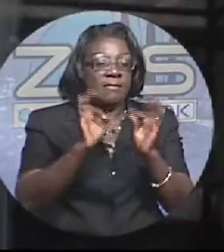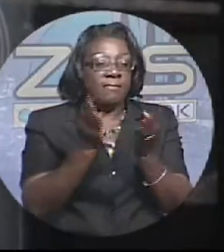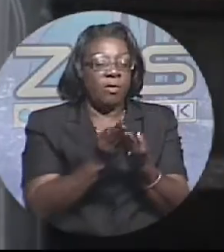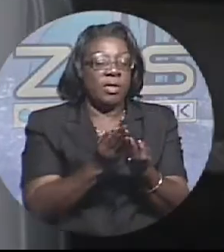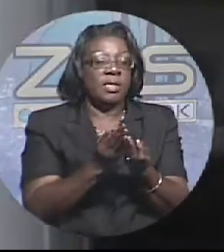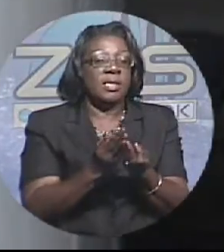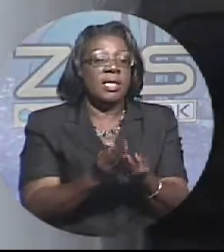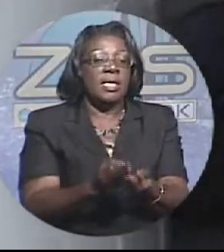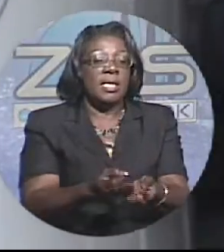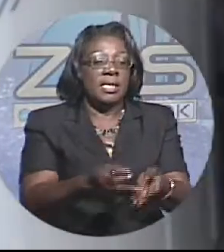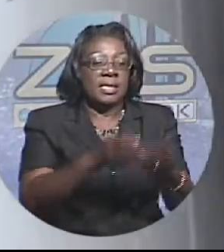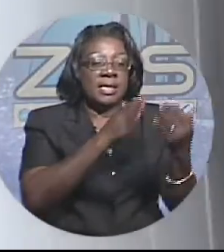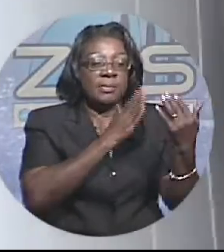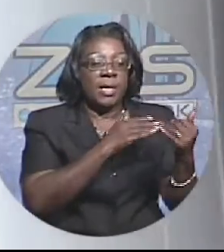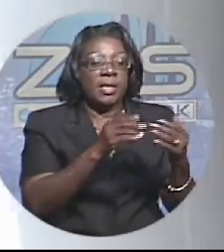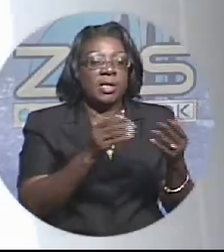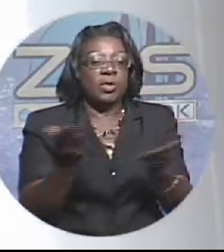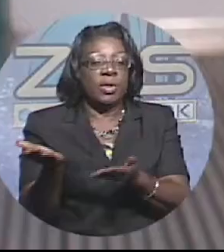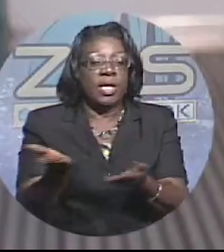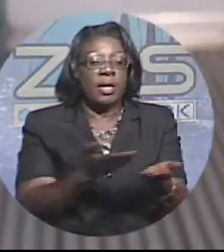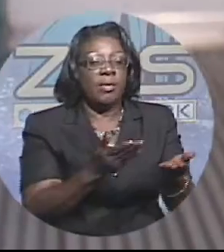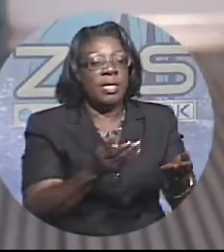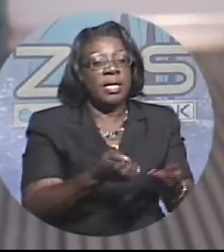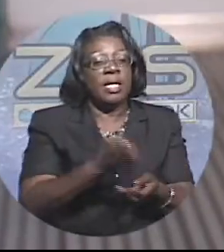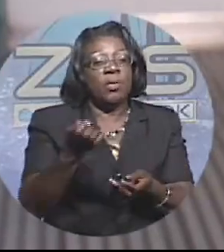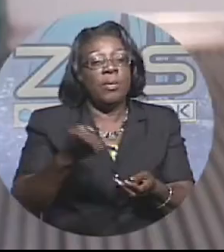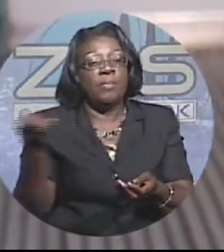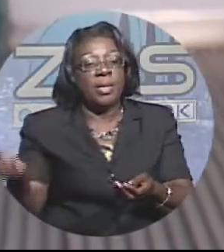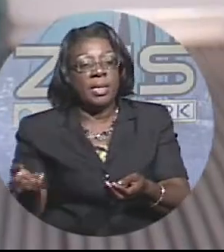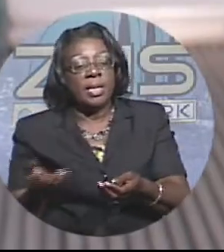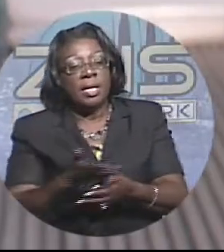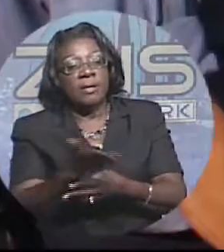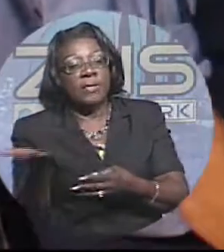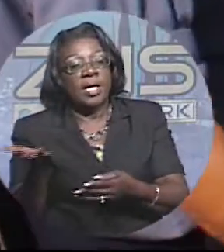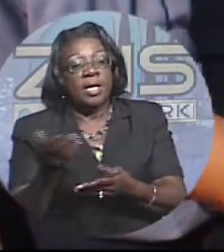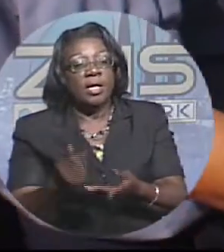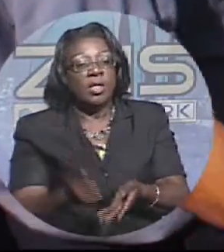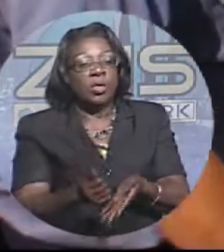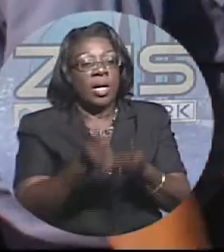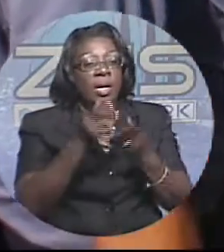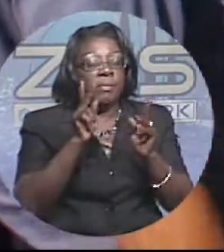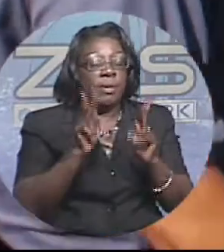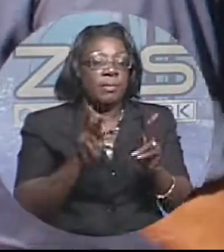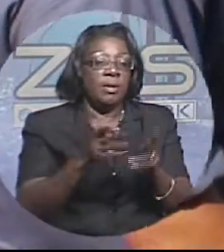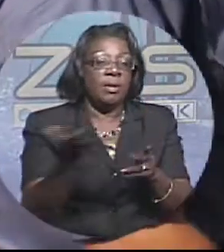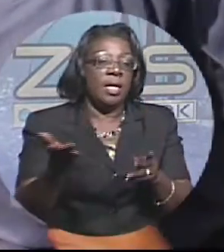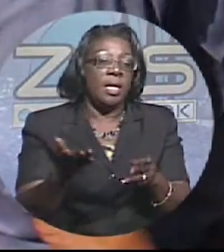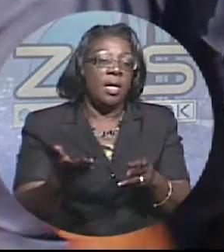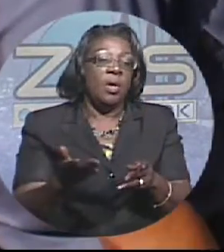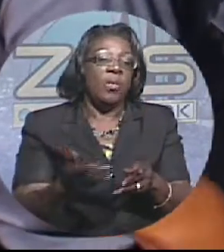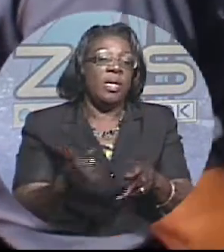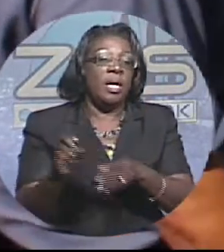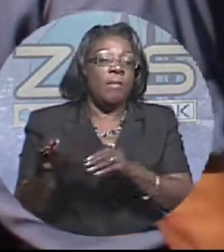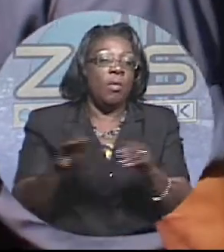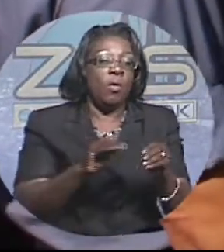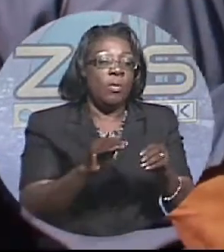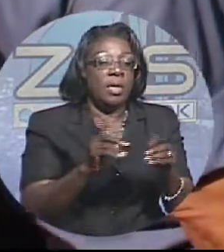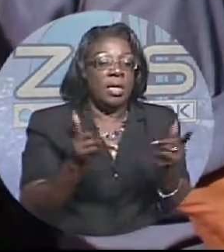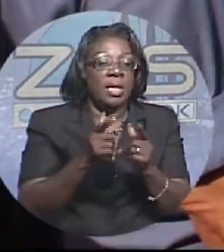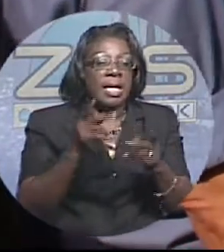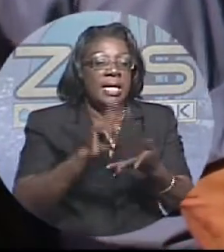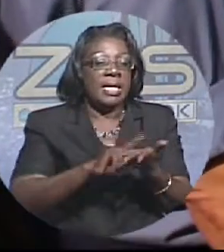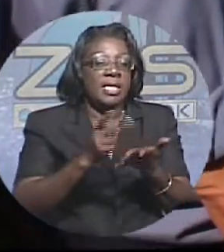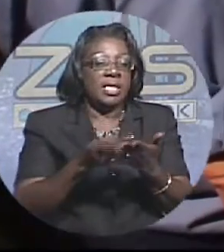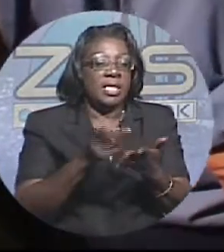its disaster relief containerized equipment, or the base unit, which accommodates a mobile kitchen, medical unit, dry